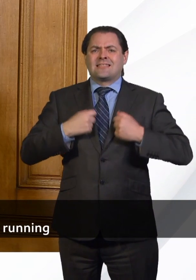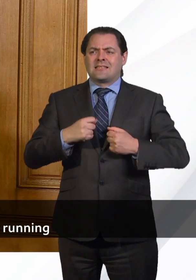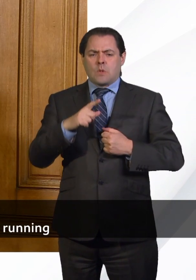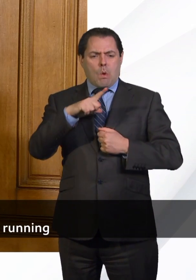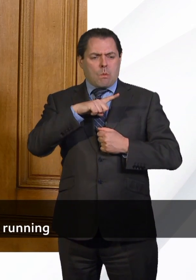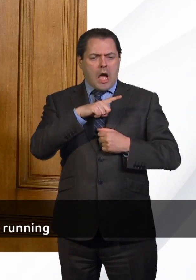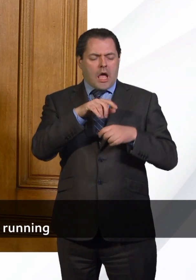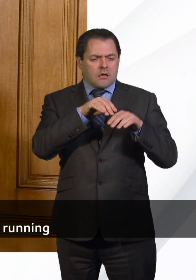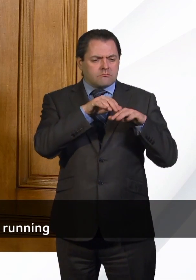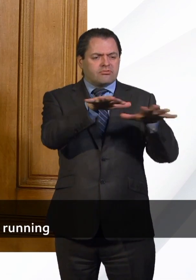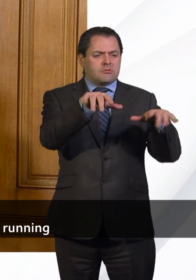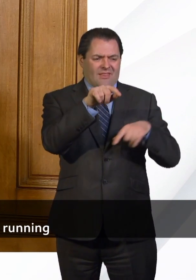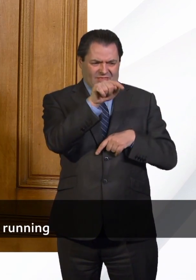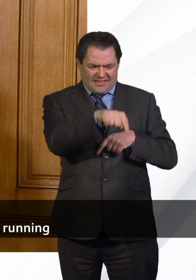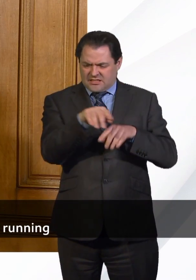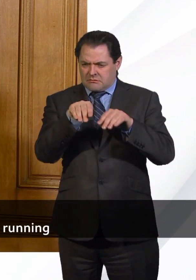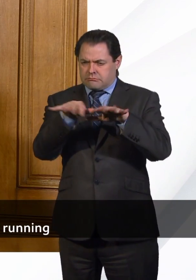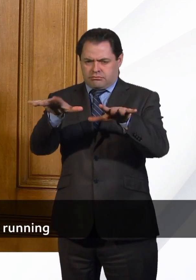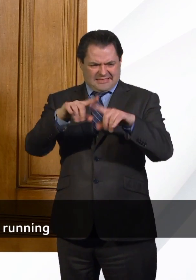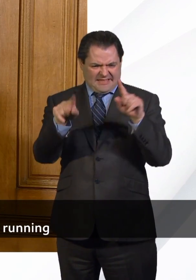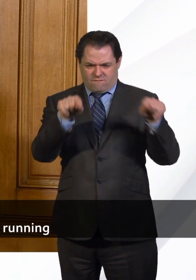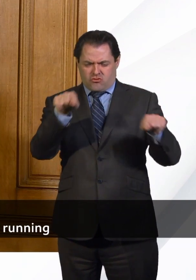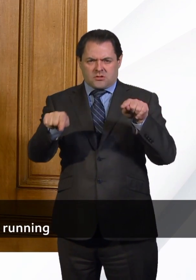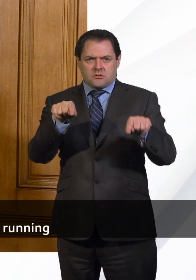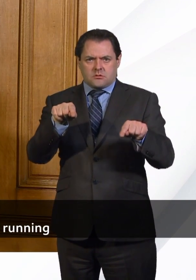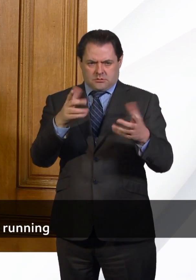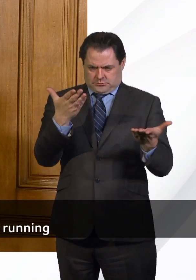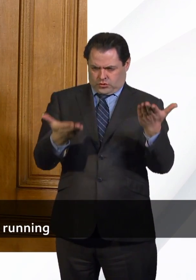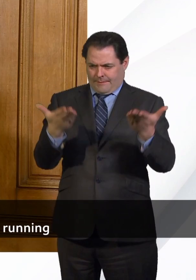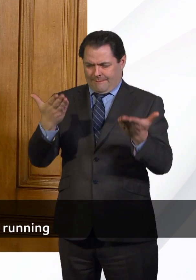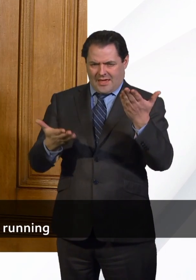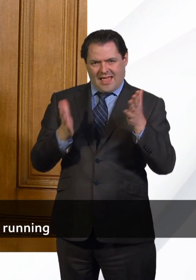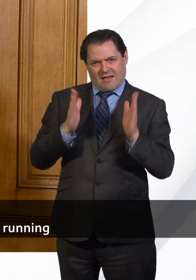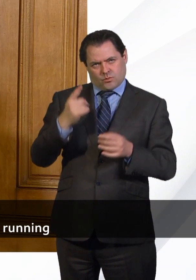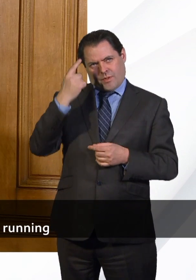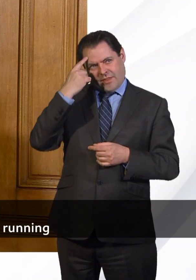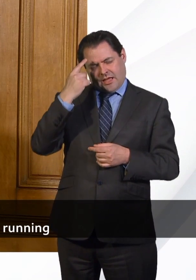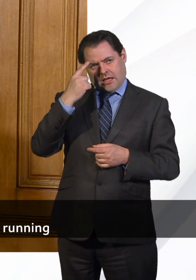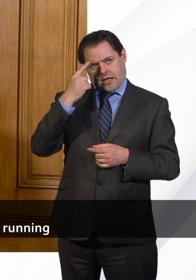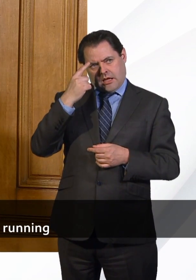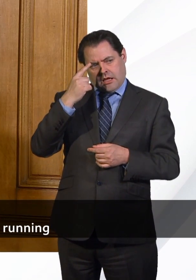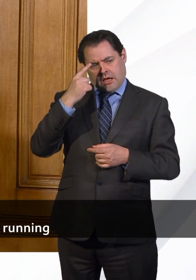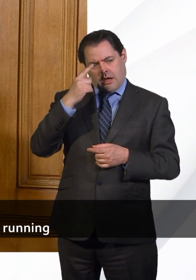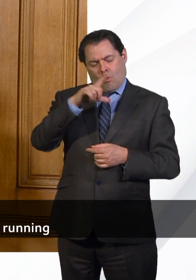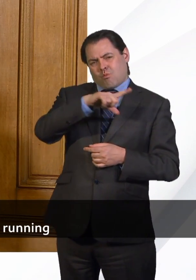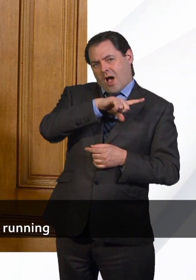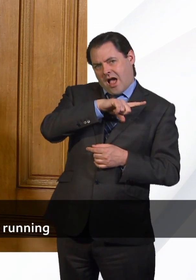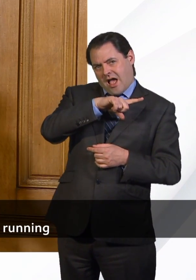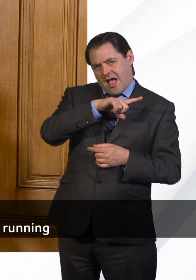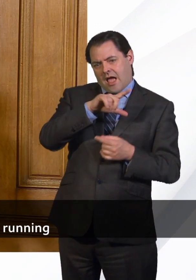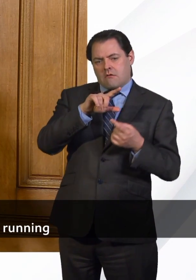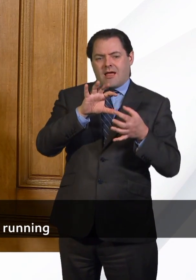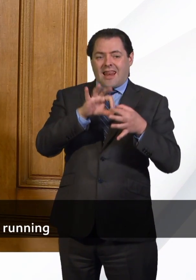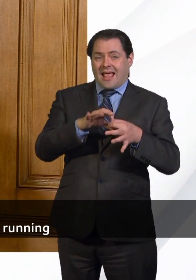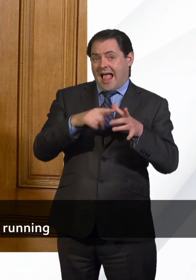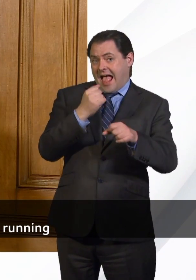different ethnic groups, you also have to take into account potential differences in the age